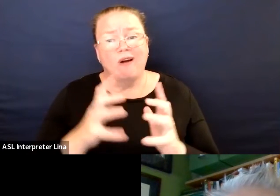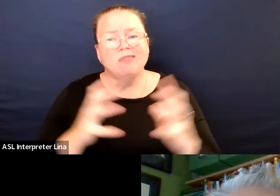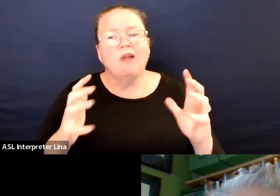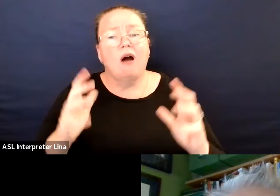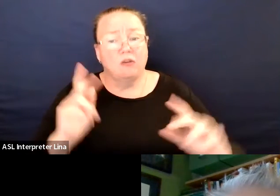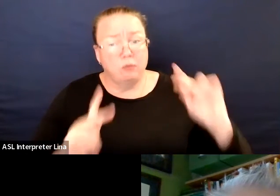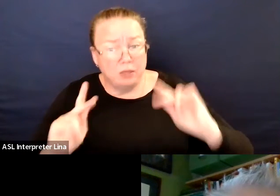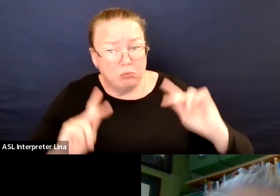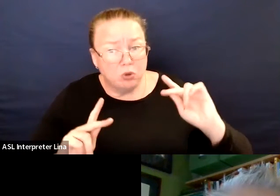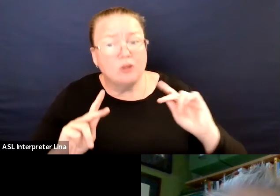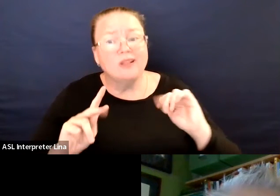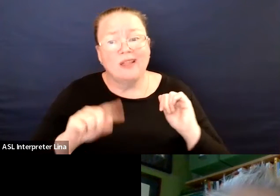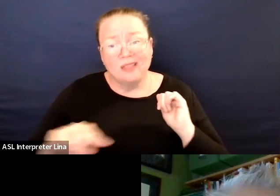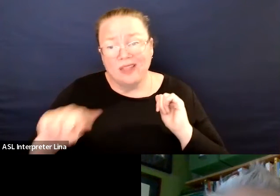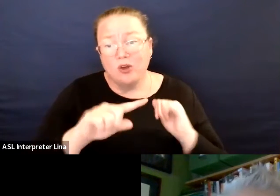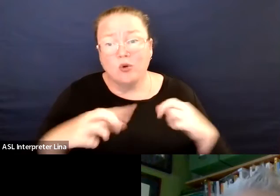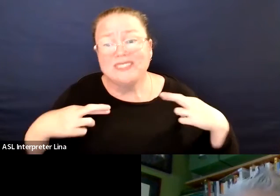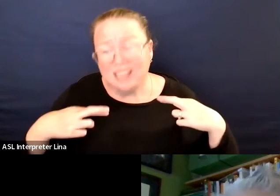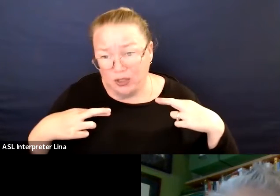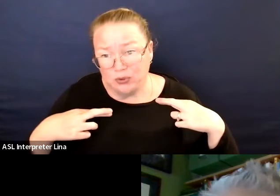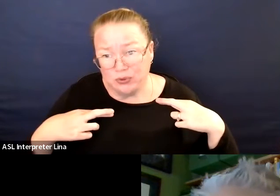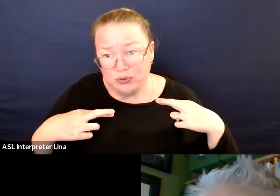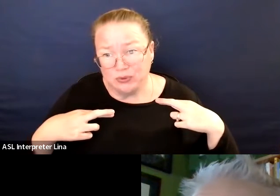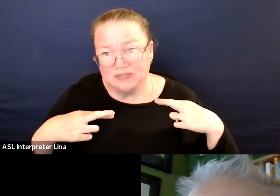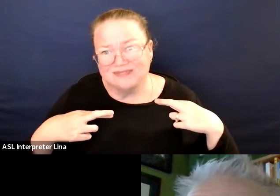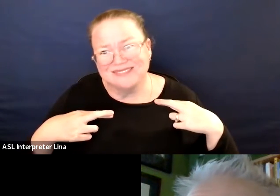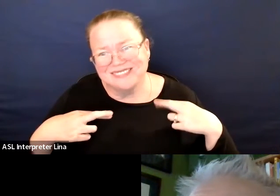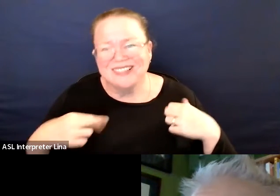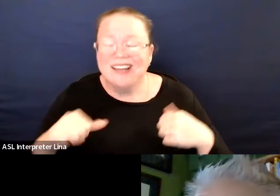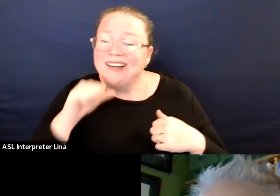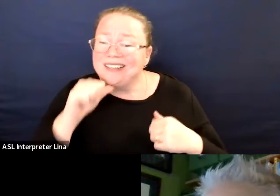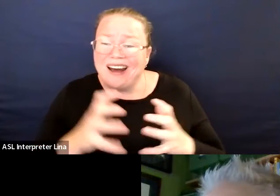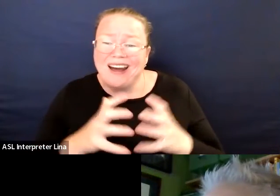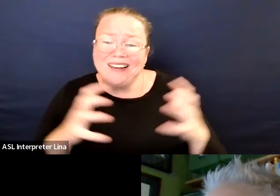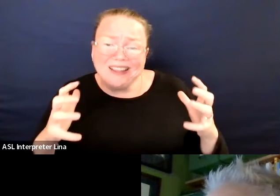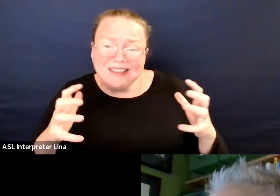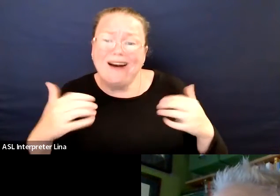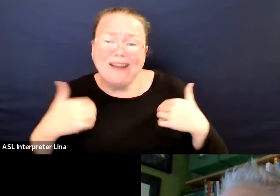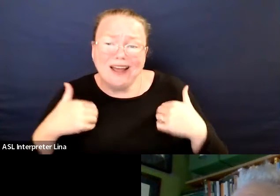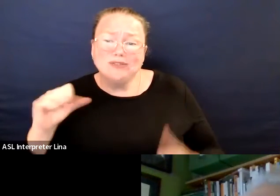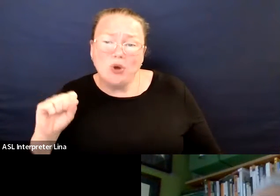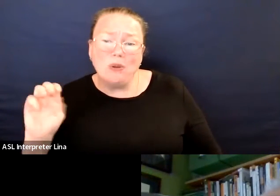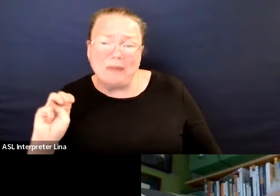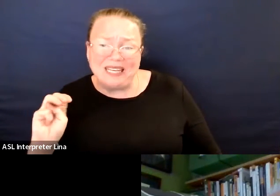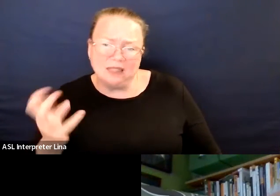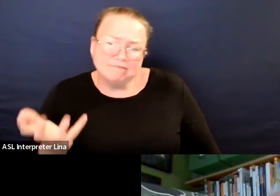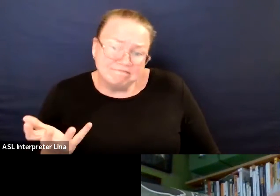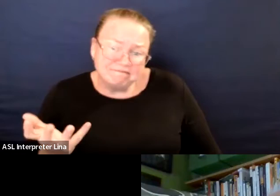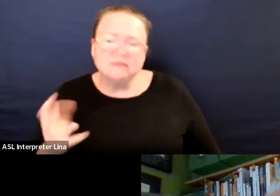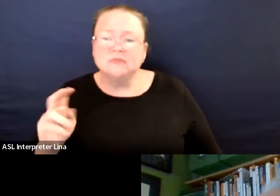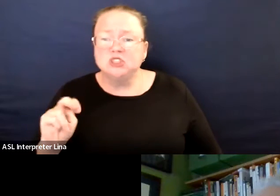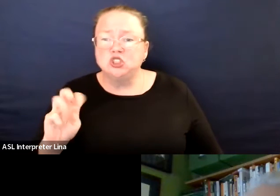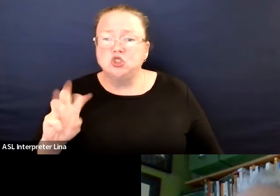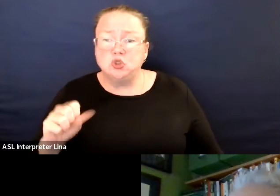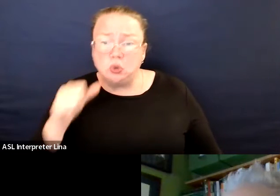persons who are retired, not many are connected by social media.